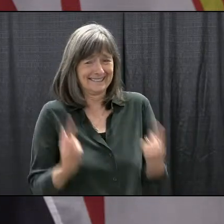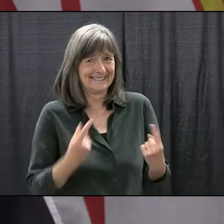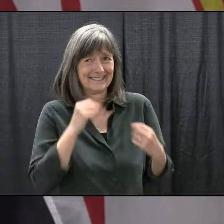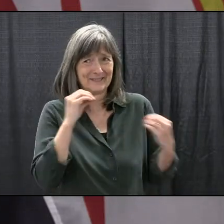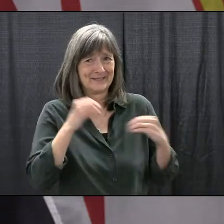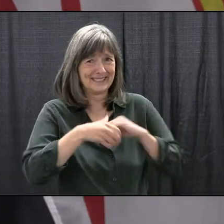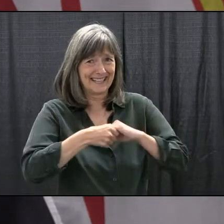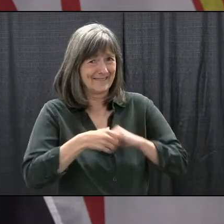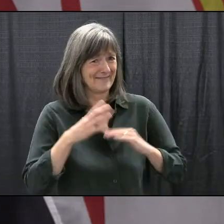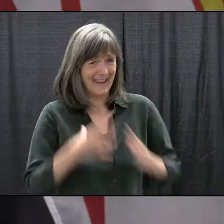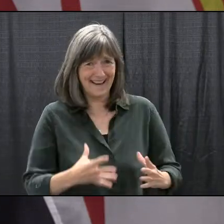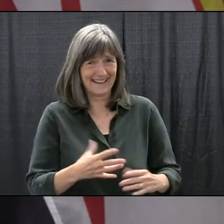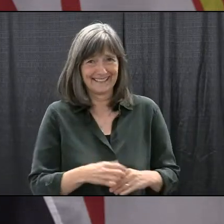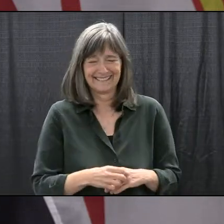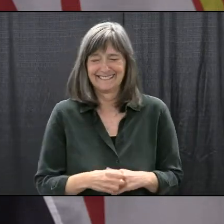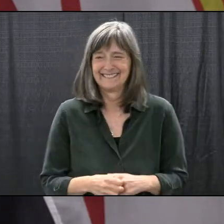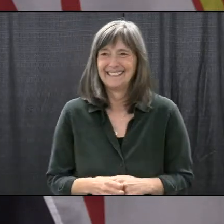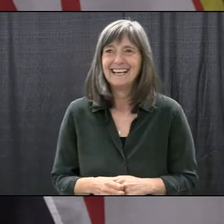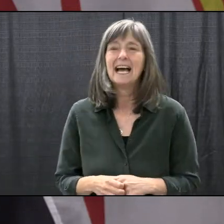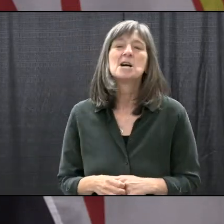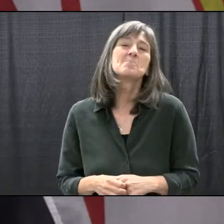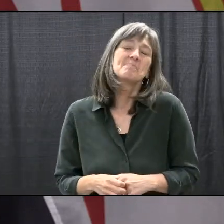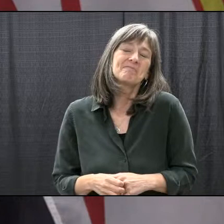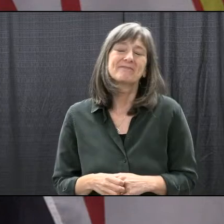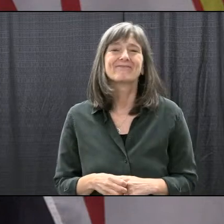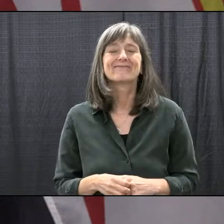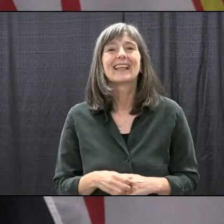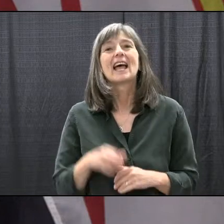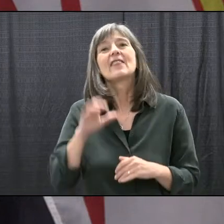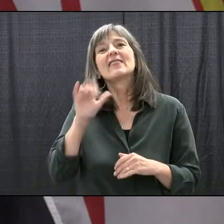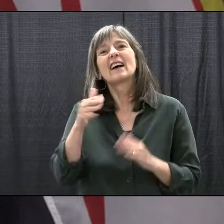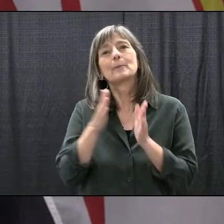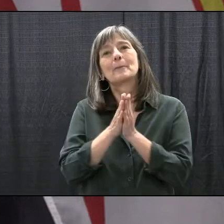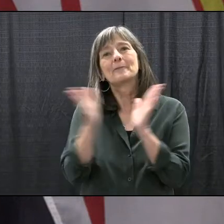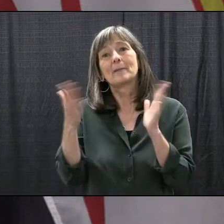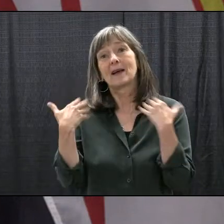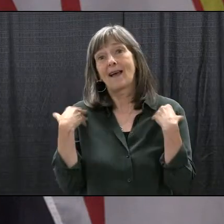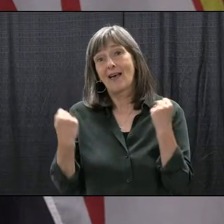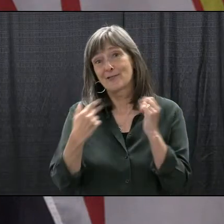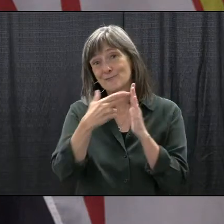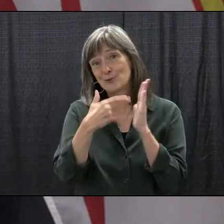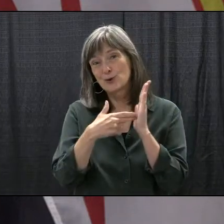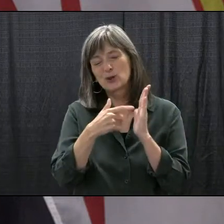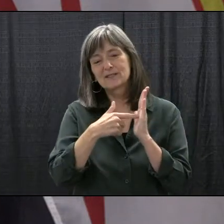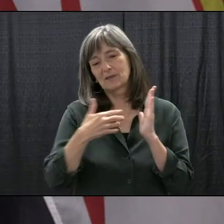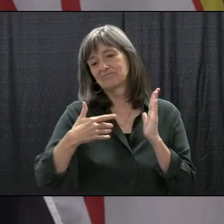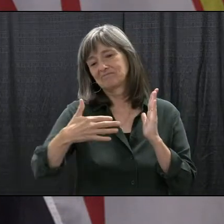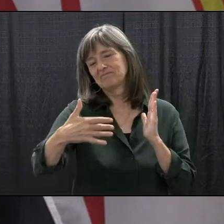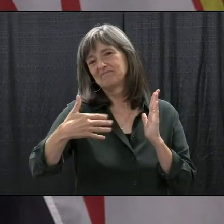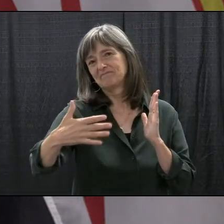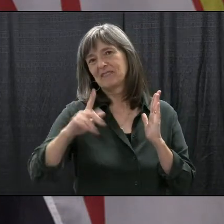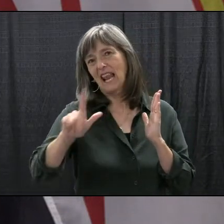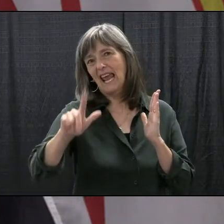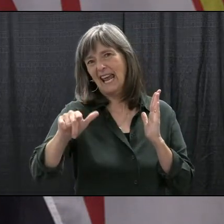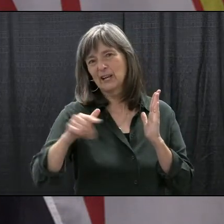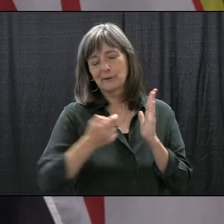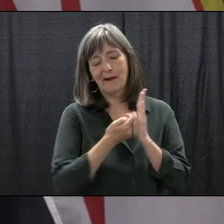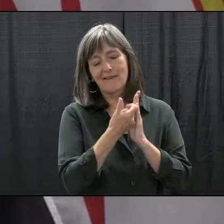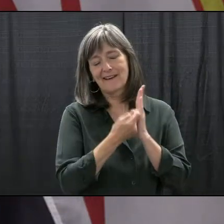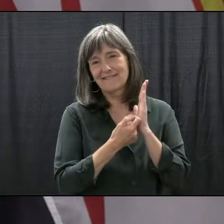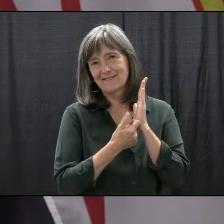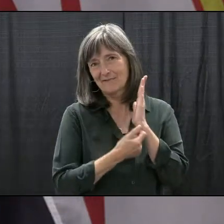So, I think we'll be looking at relaxing some of those public health measures as time goes on. But, all of that